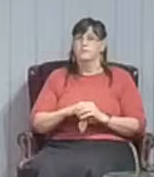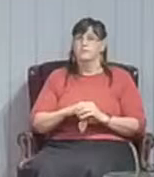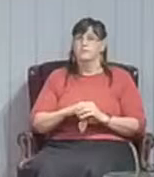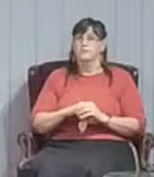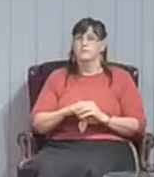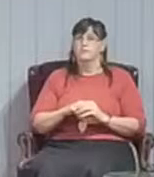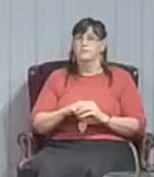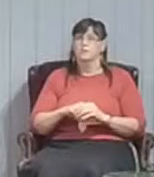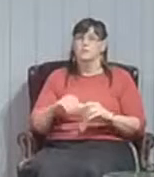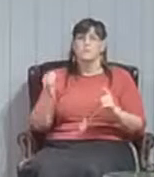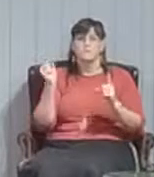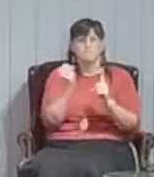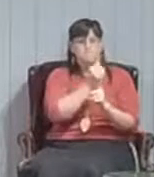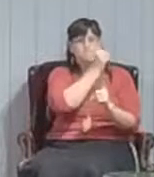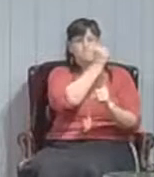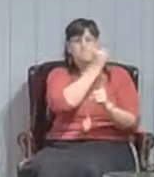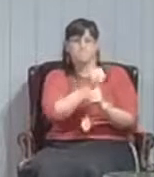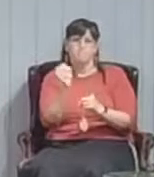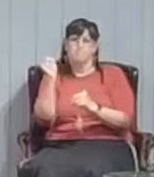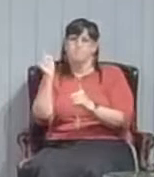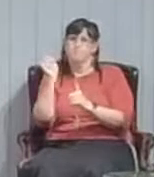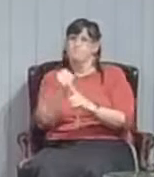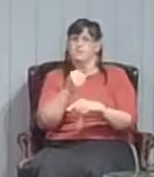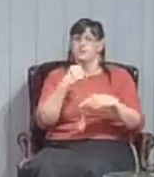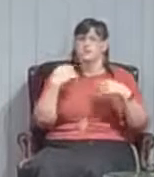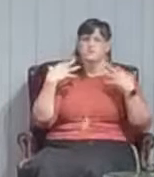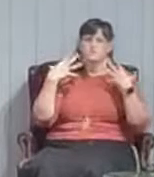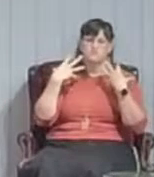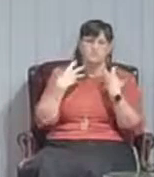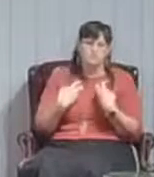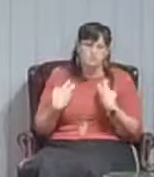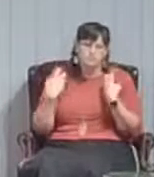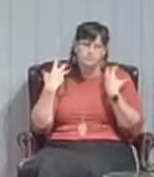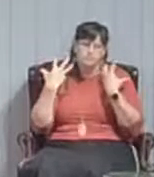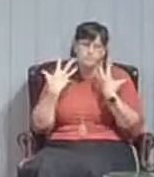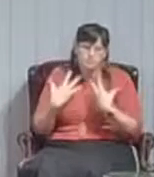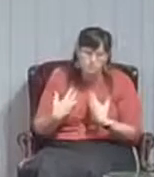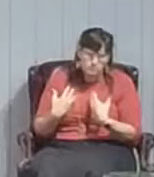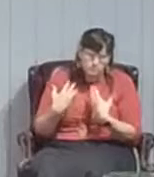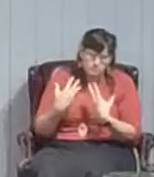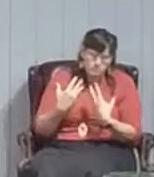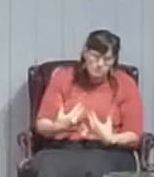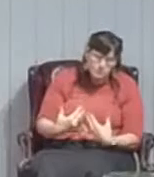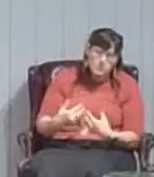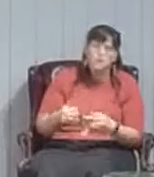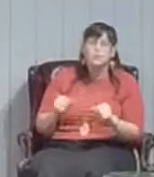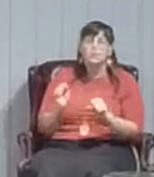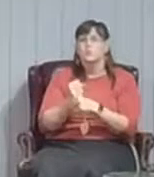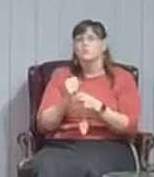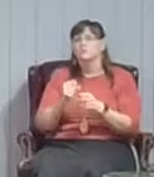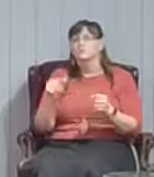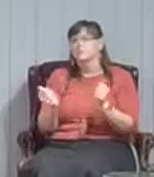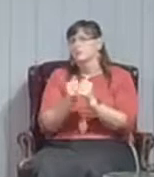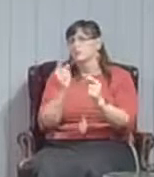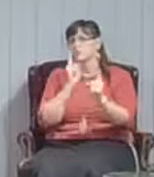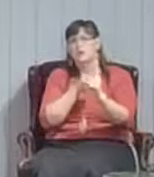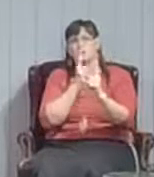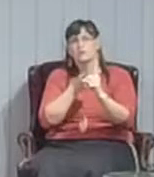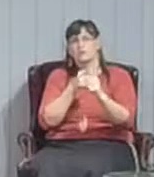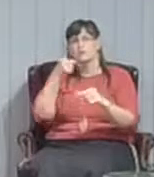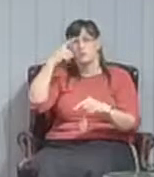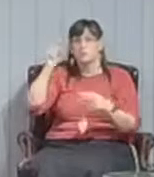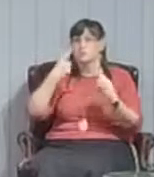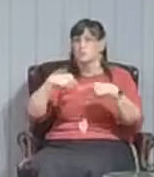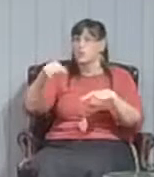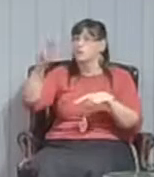He beats us down. He works us over with accusations. Because while